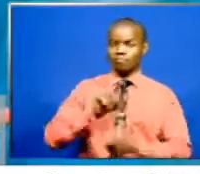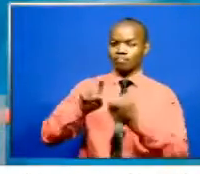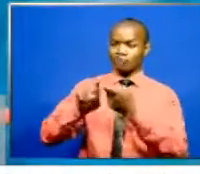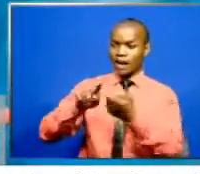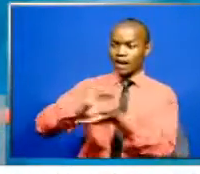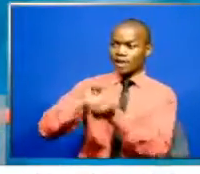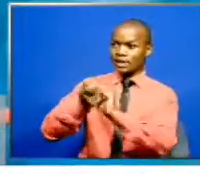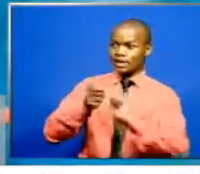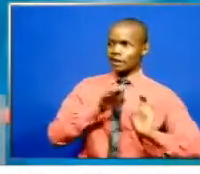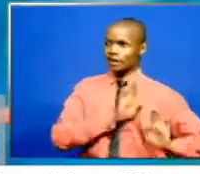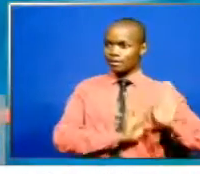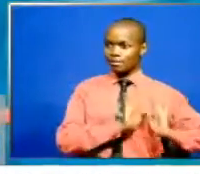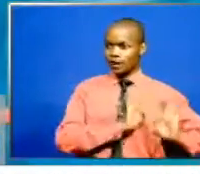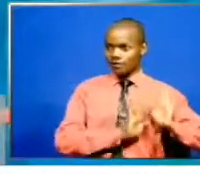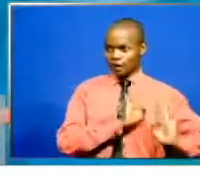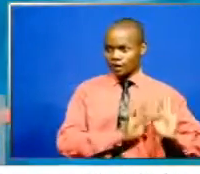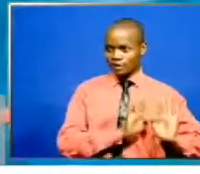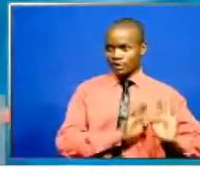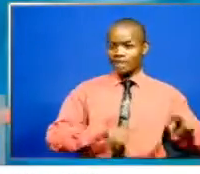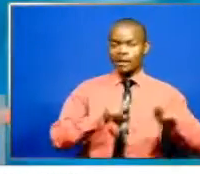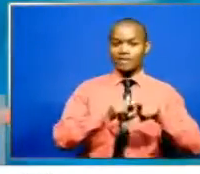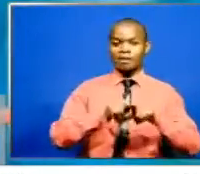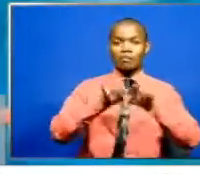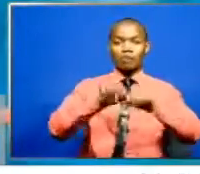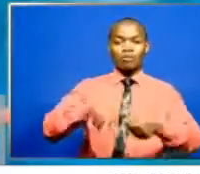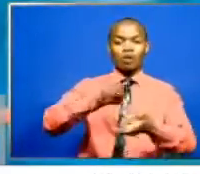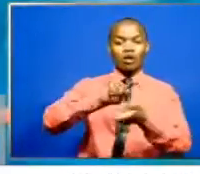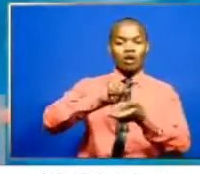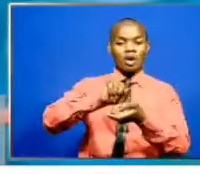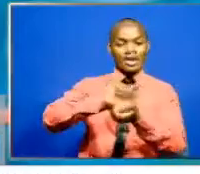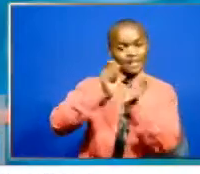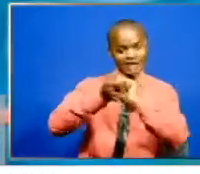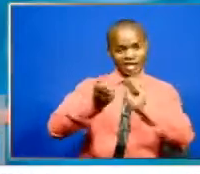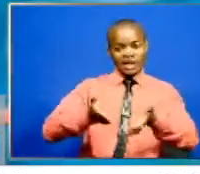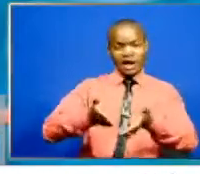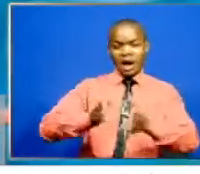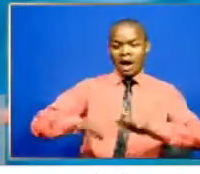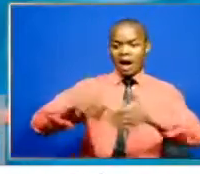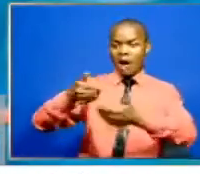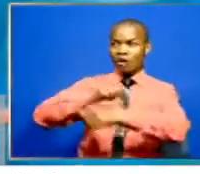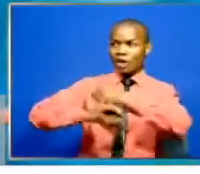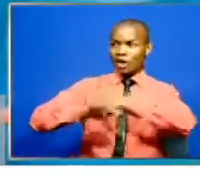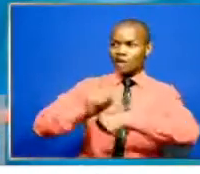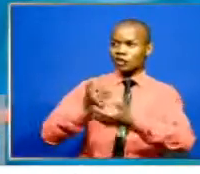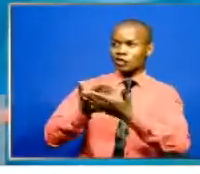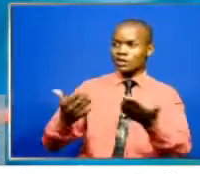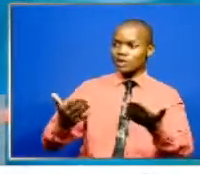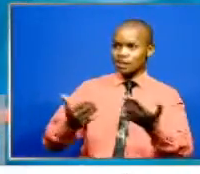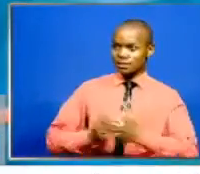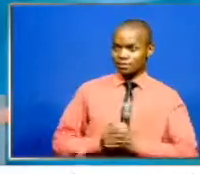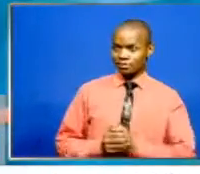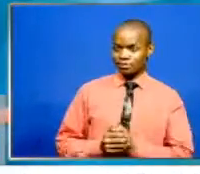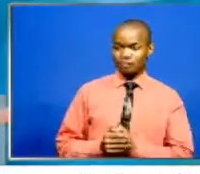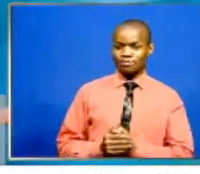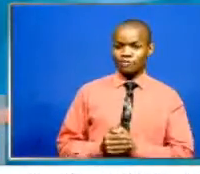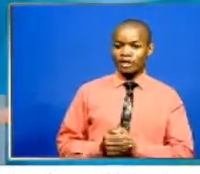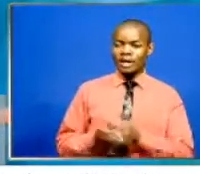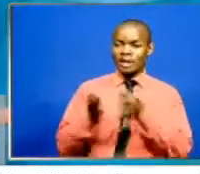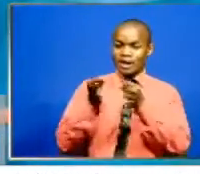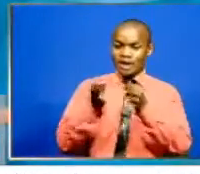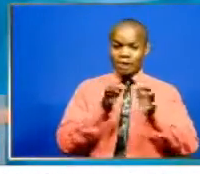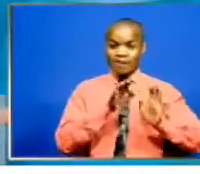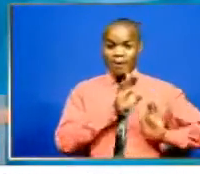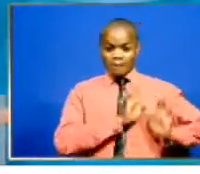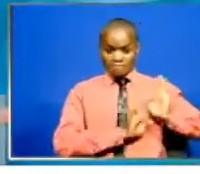nature. We need really to change our mentality. That in the future, we'd reduce the cost